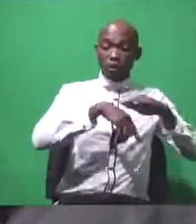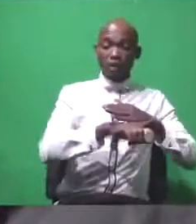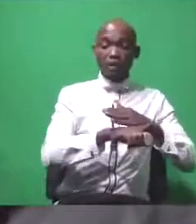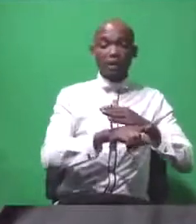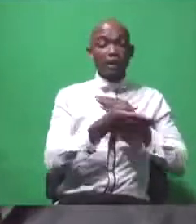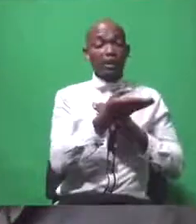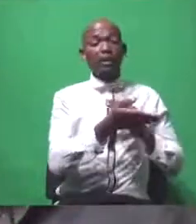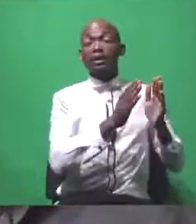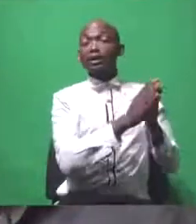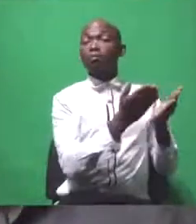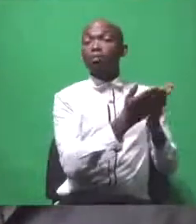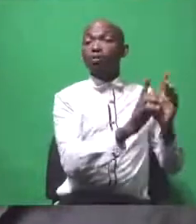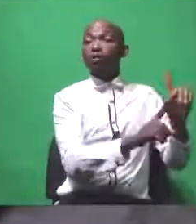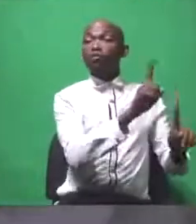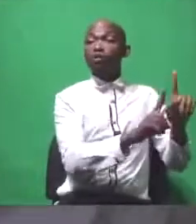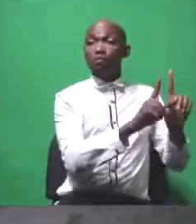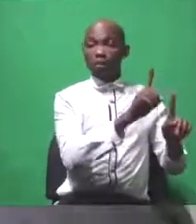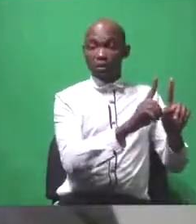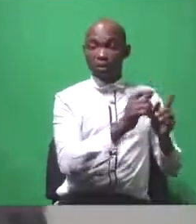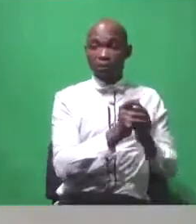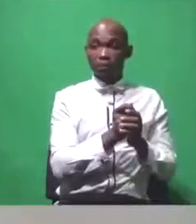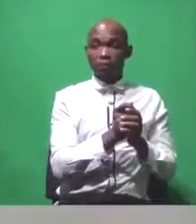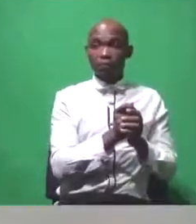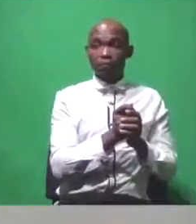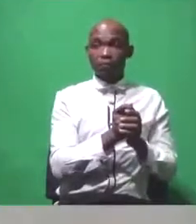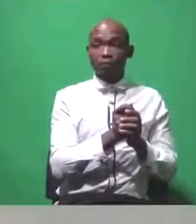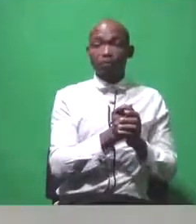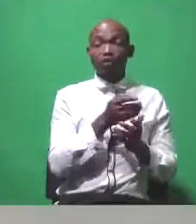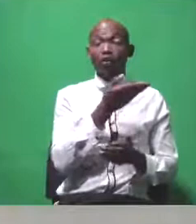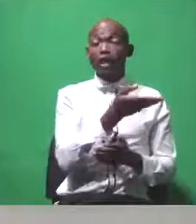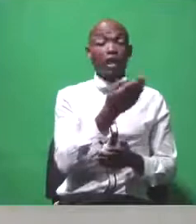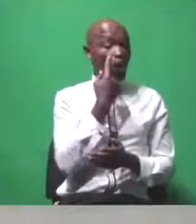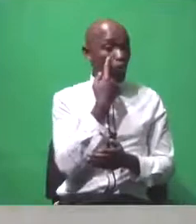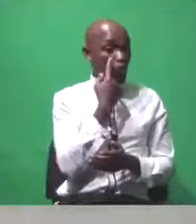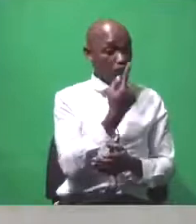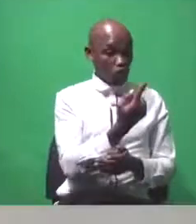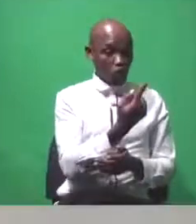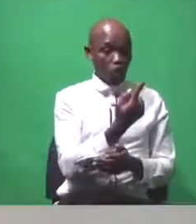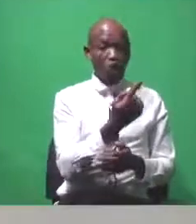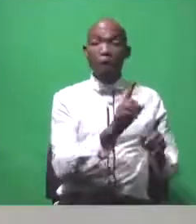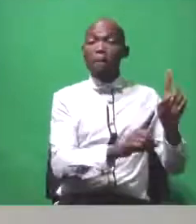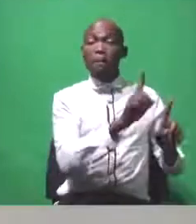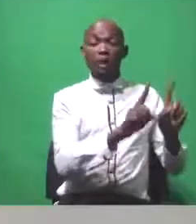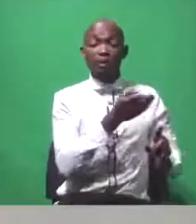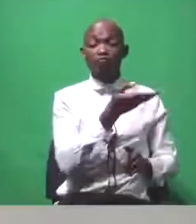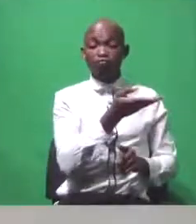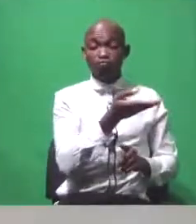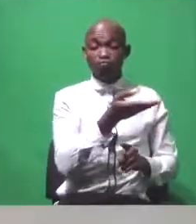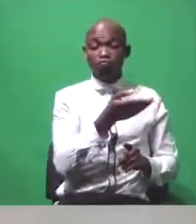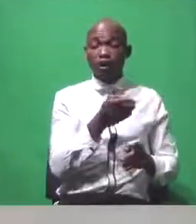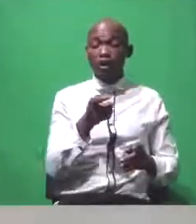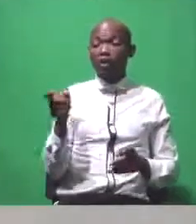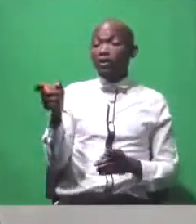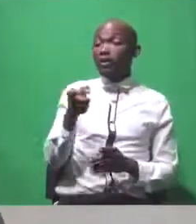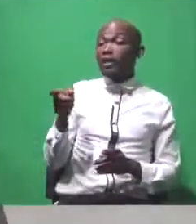this book of a plant. Here we saw that plant rent for land